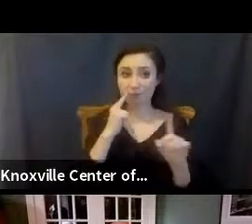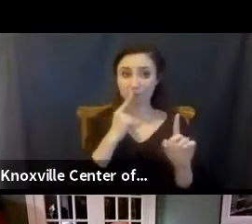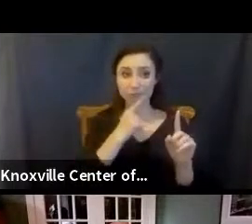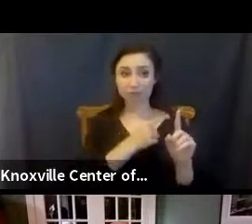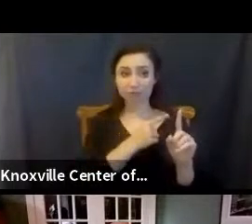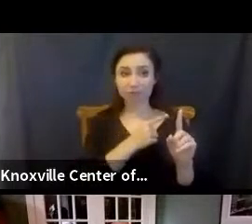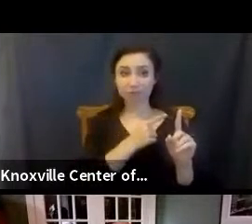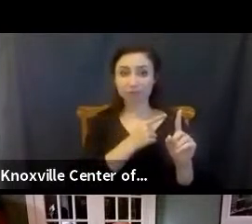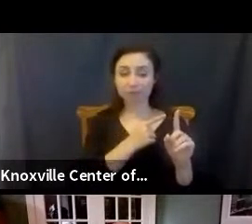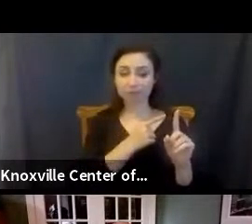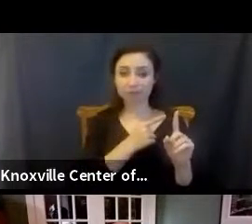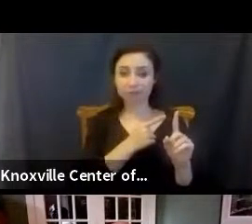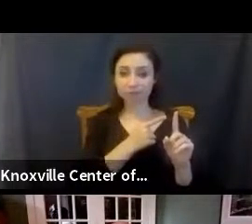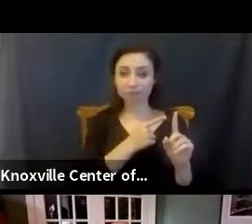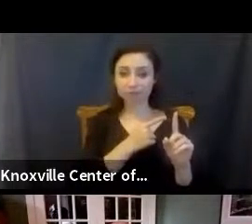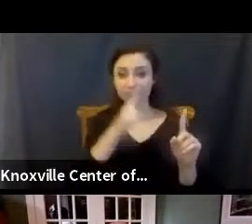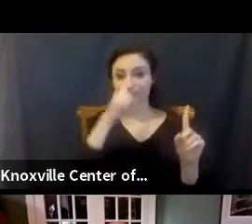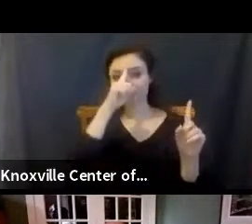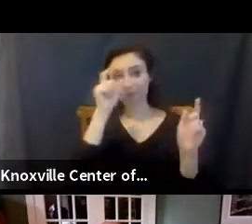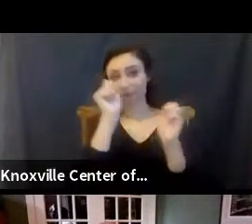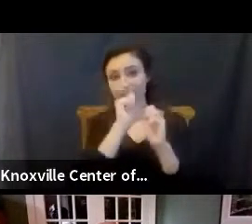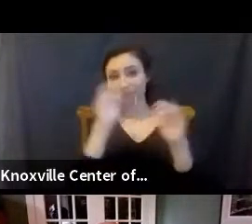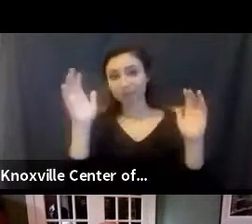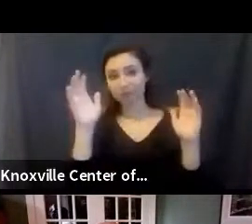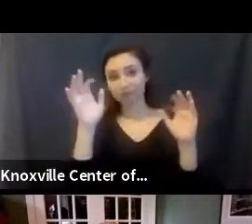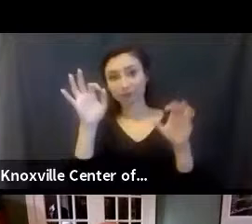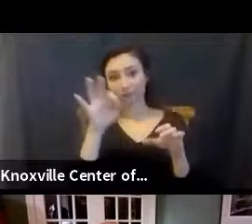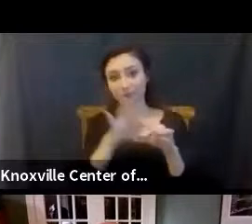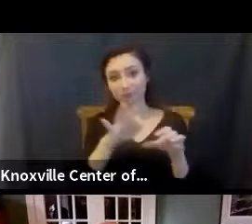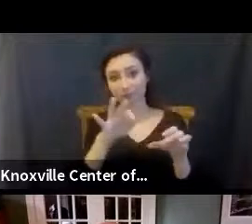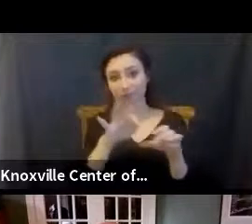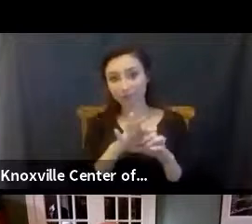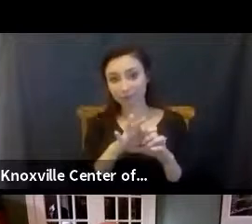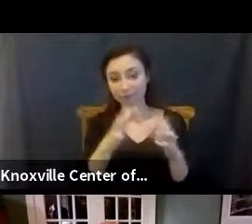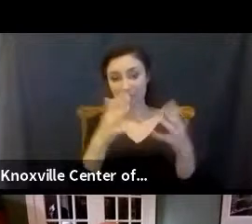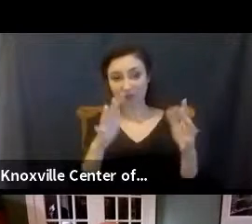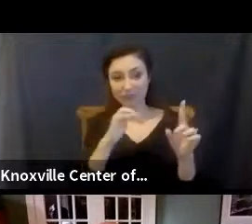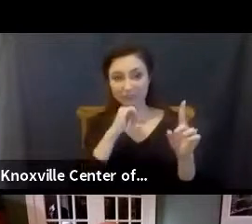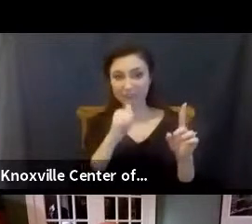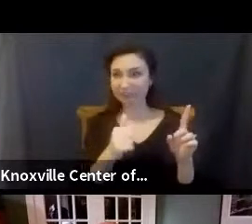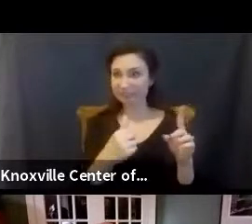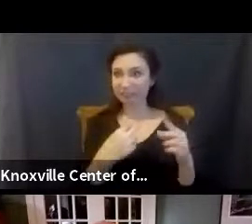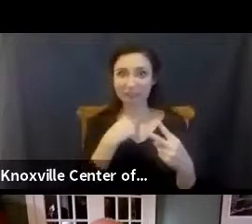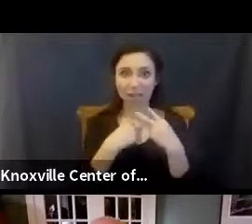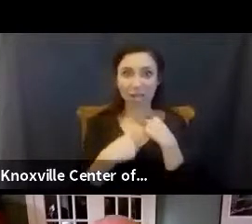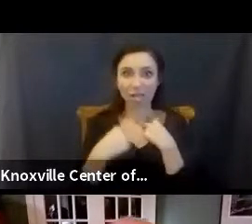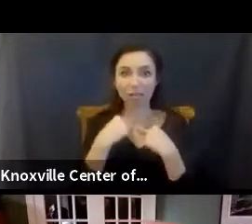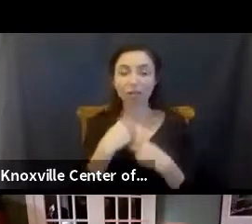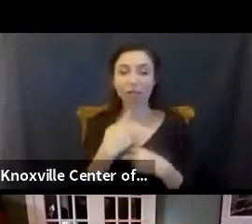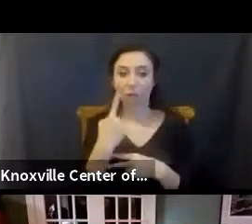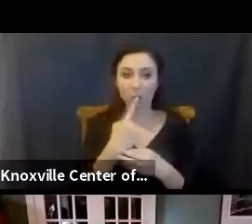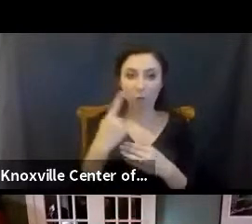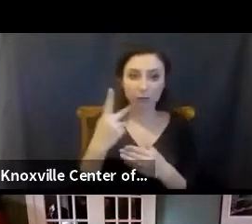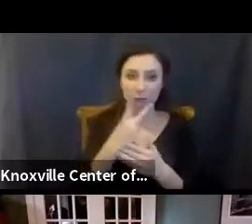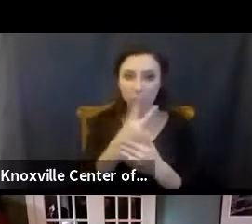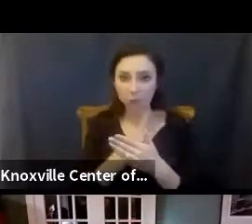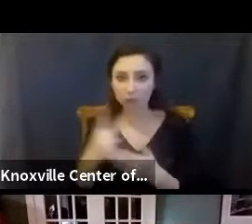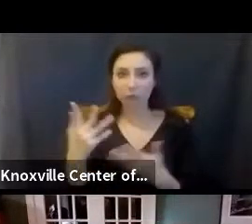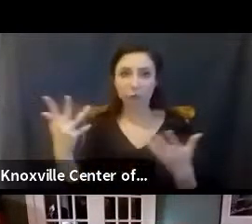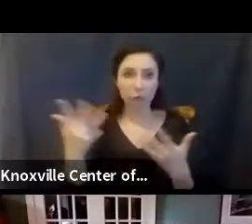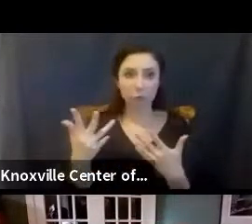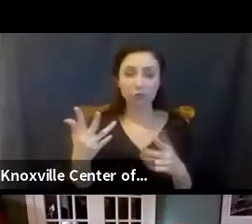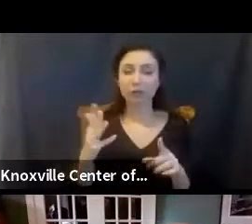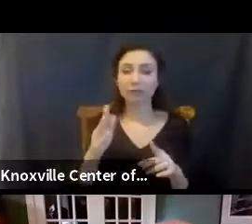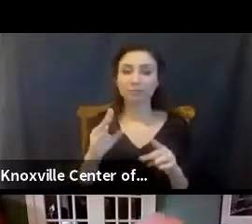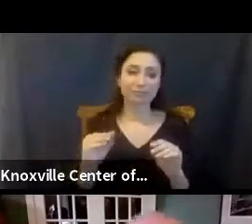of conceptually getting to the vote and not get all hung up in the 1 week, 2 week thing. And then clearly we're going to